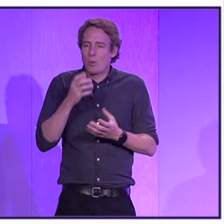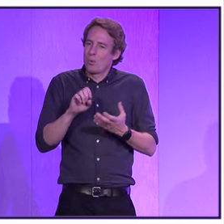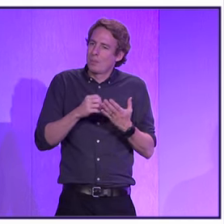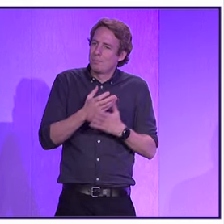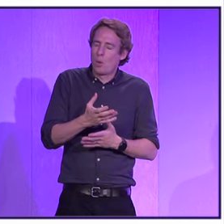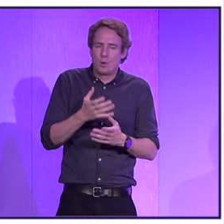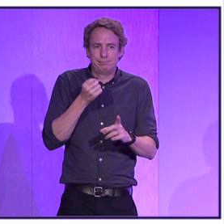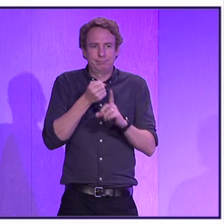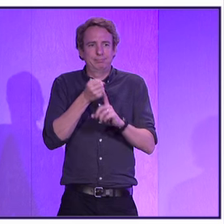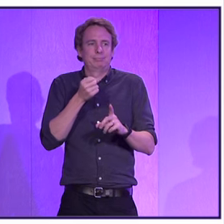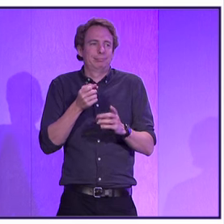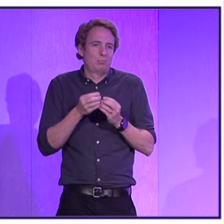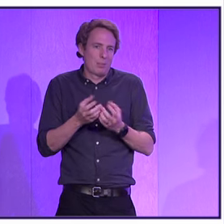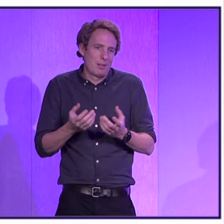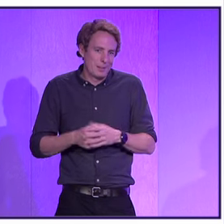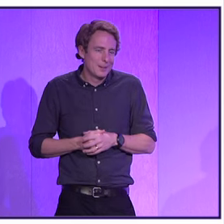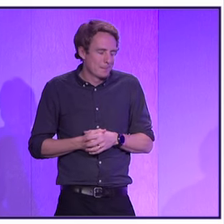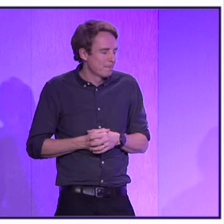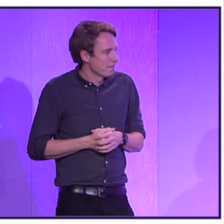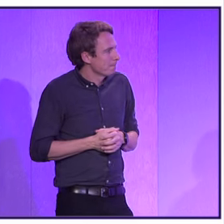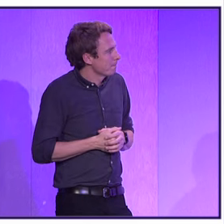Zephaniah at the beginning of this talk.